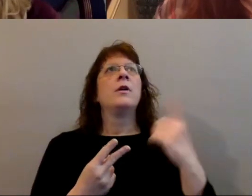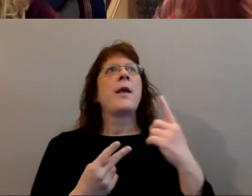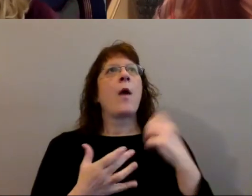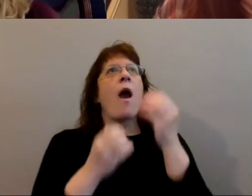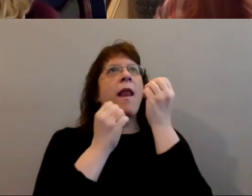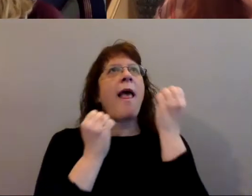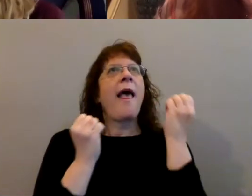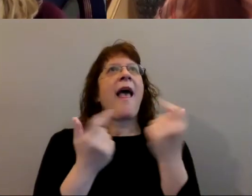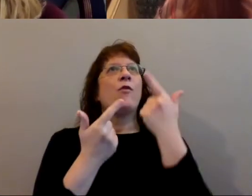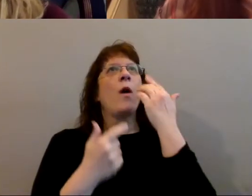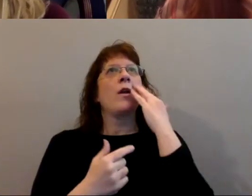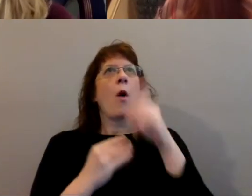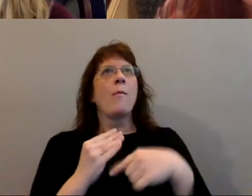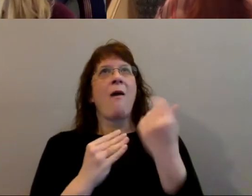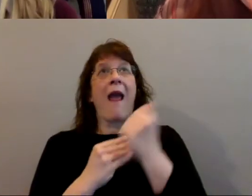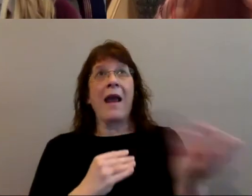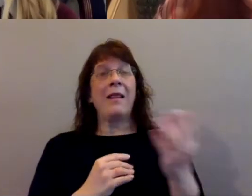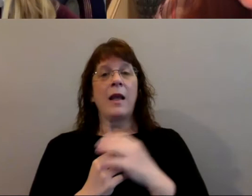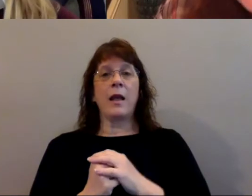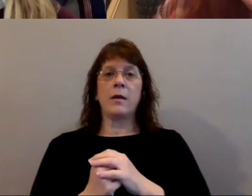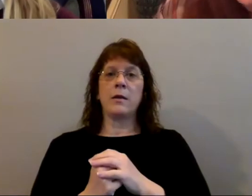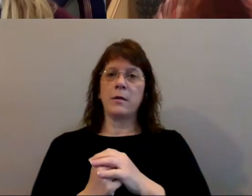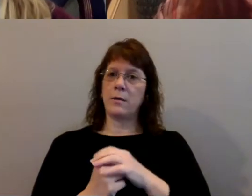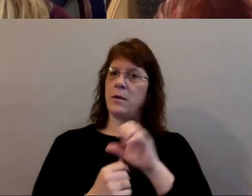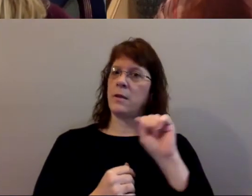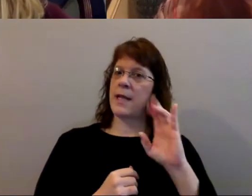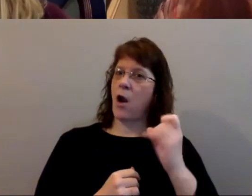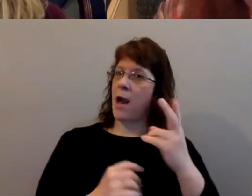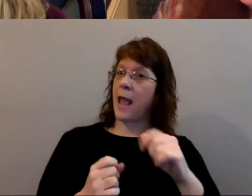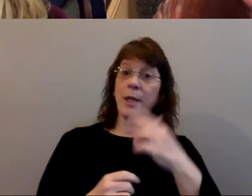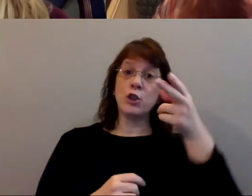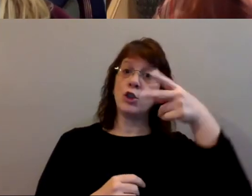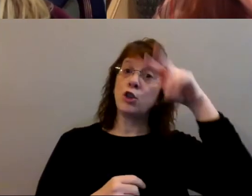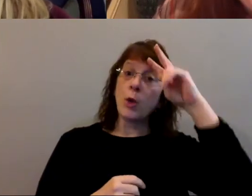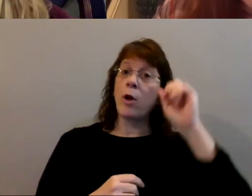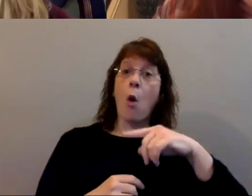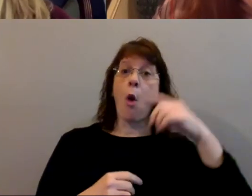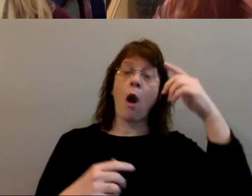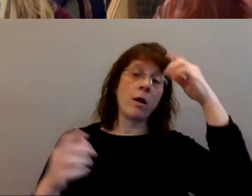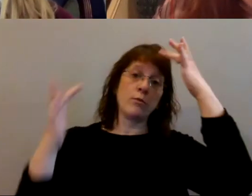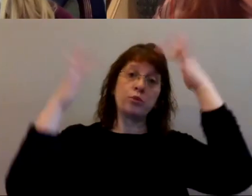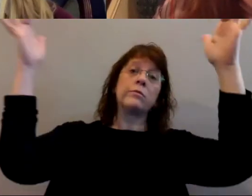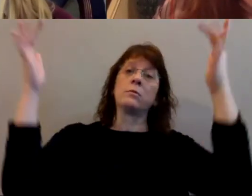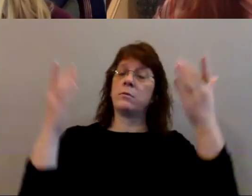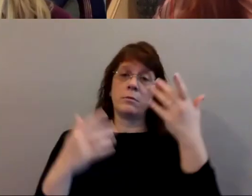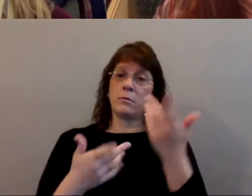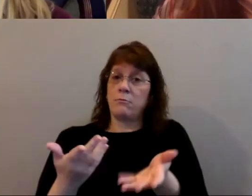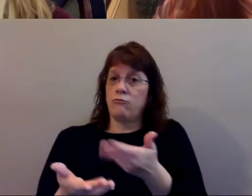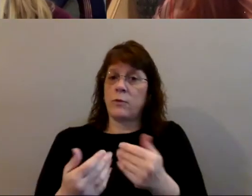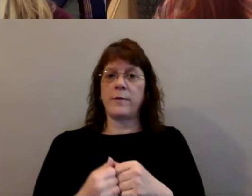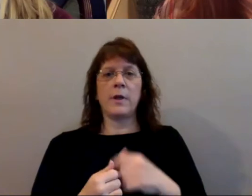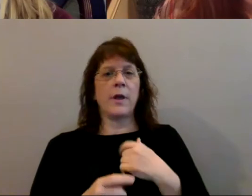know about anything. It can be as stupid or profound, doesn't matter. I mean, I guess on